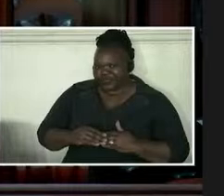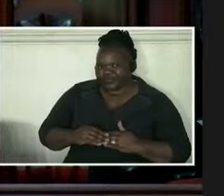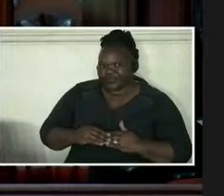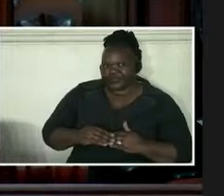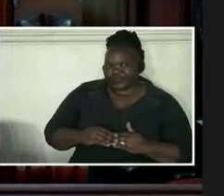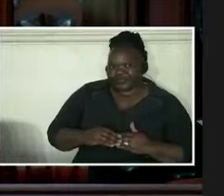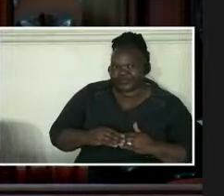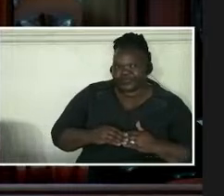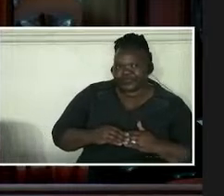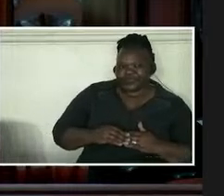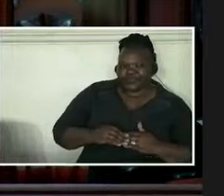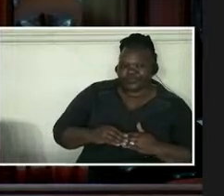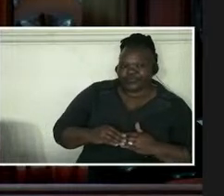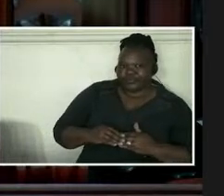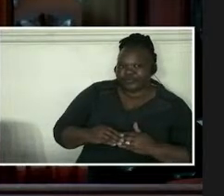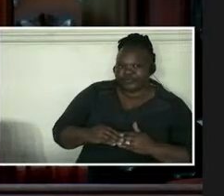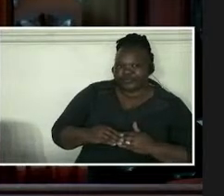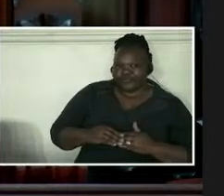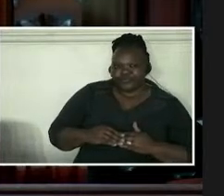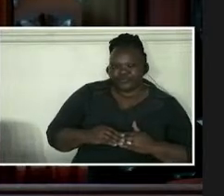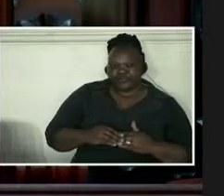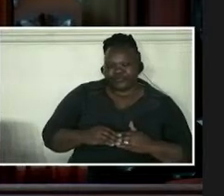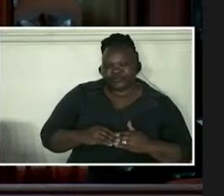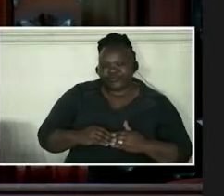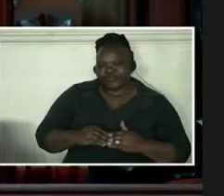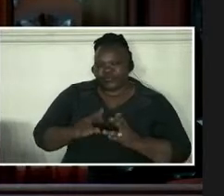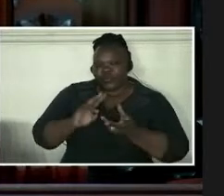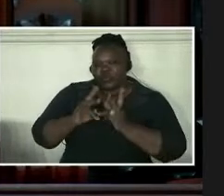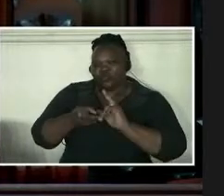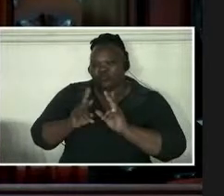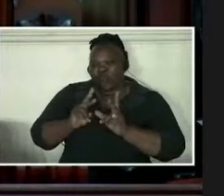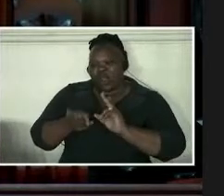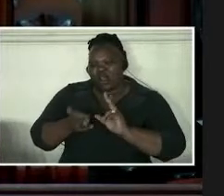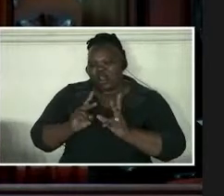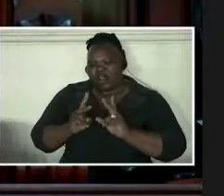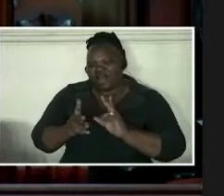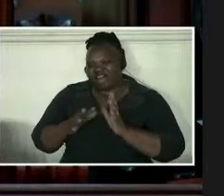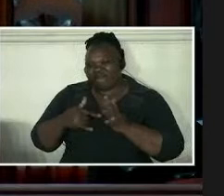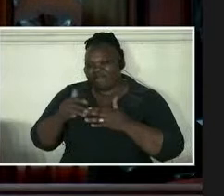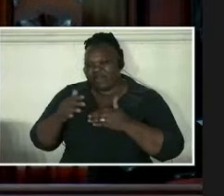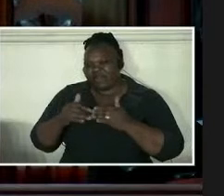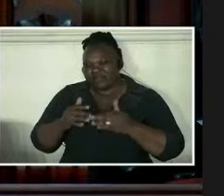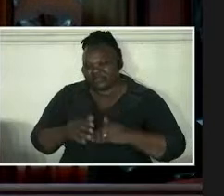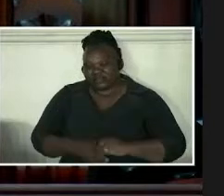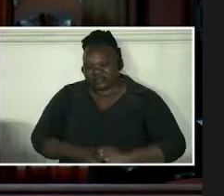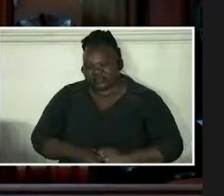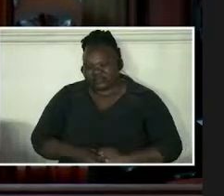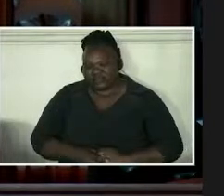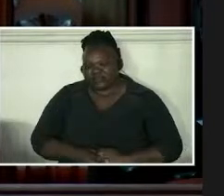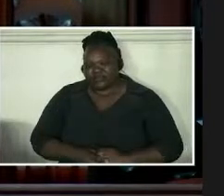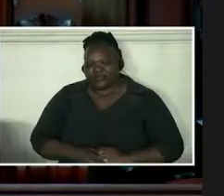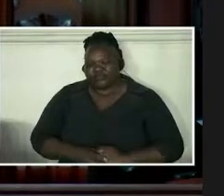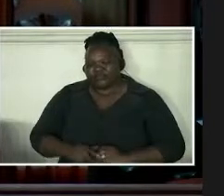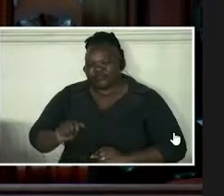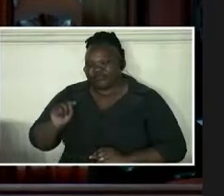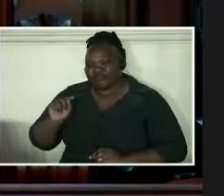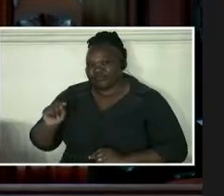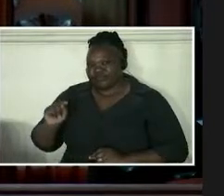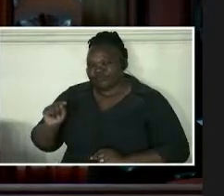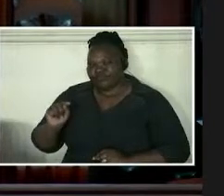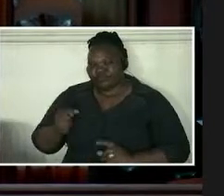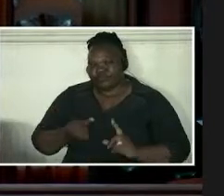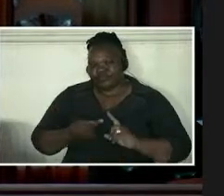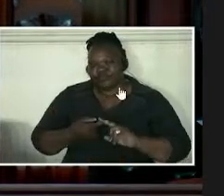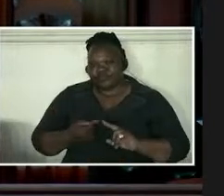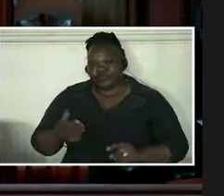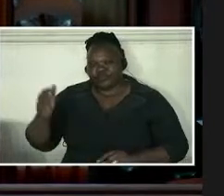who is allocated at 12 minutes and this honorable member comes